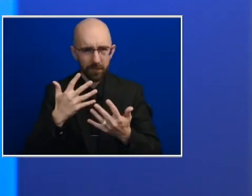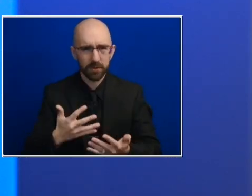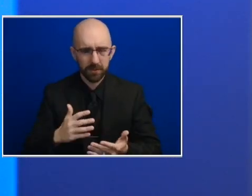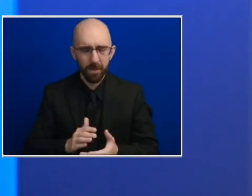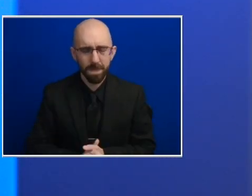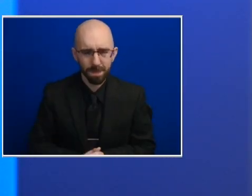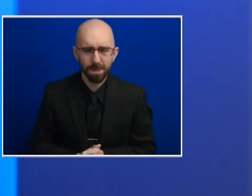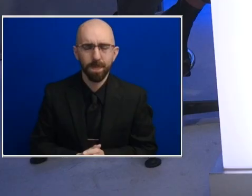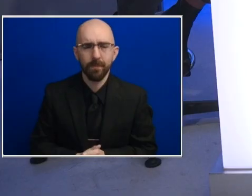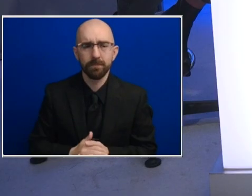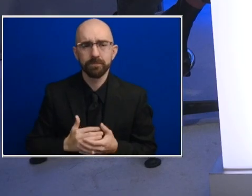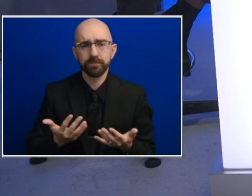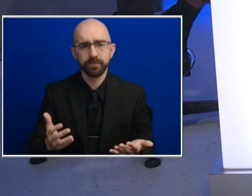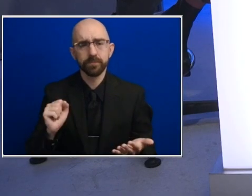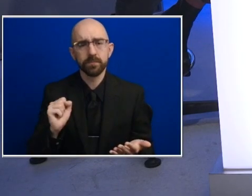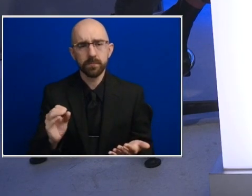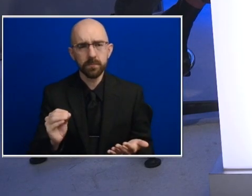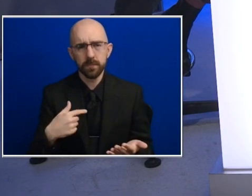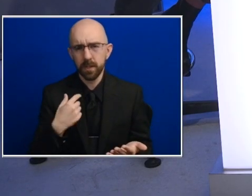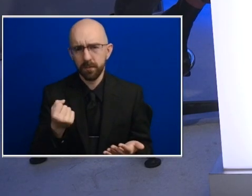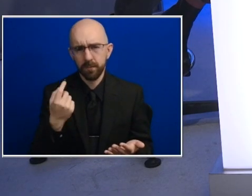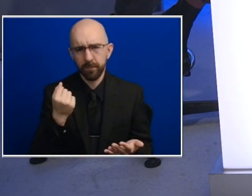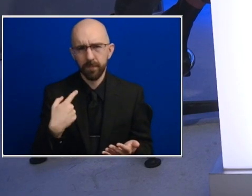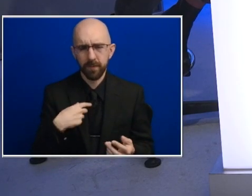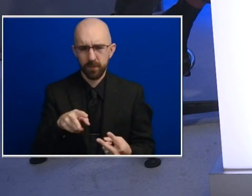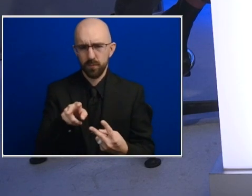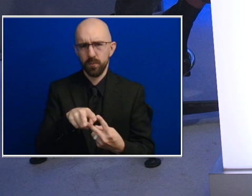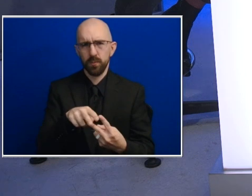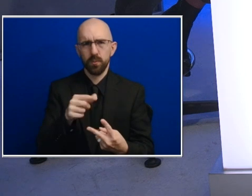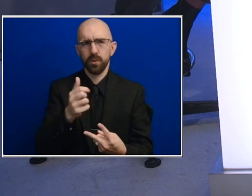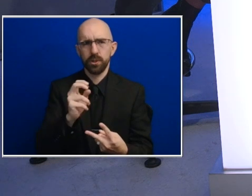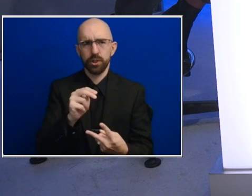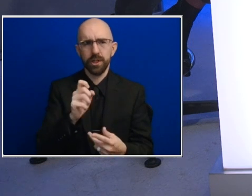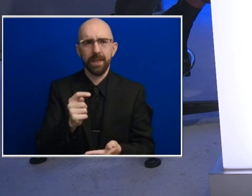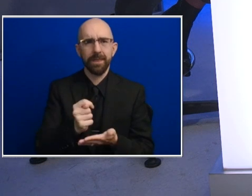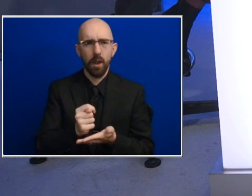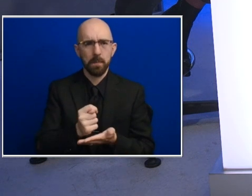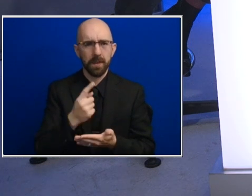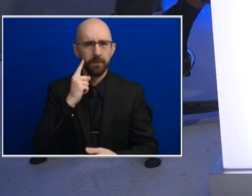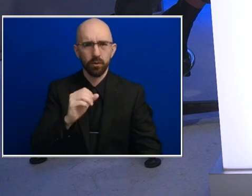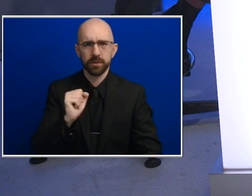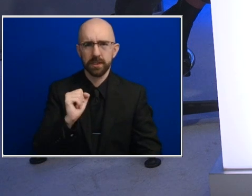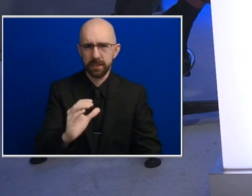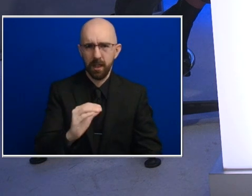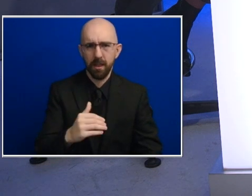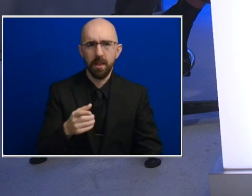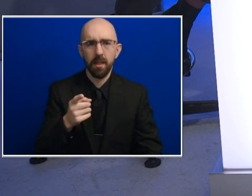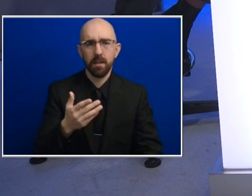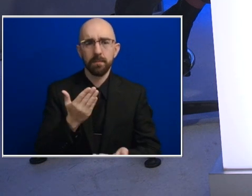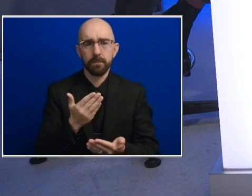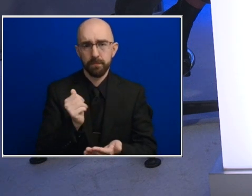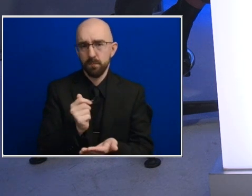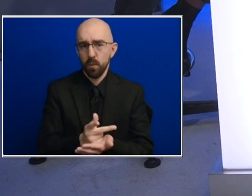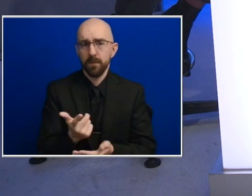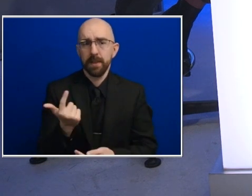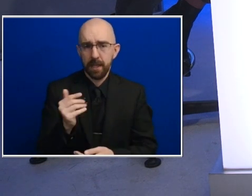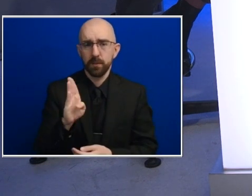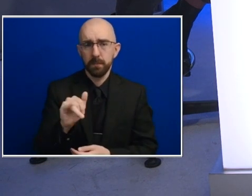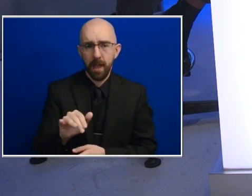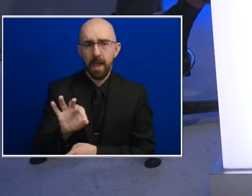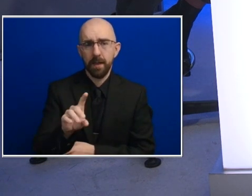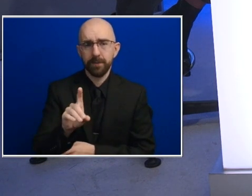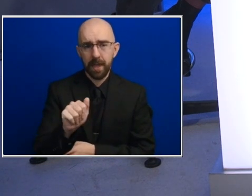So there are, as I understand, 2 different gene therapies for sickle cell. They were approved last year by the FDA. Linda's on track to